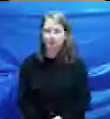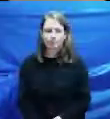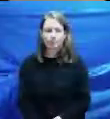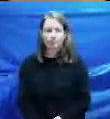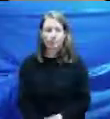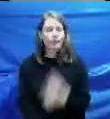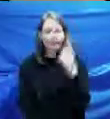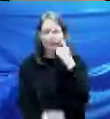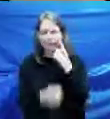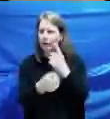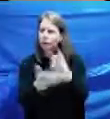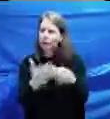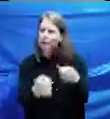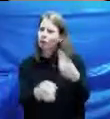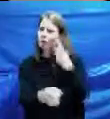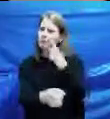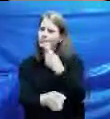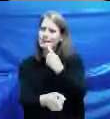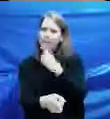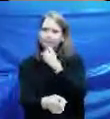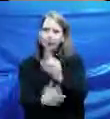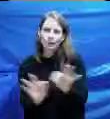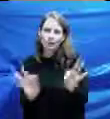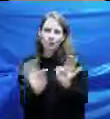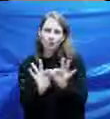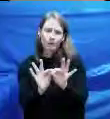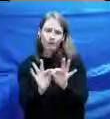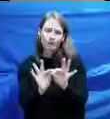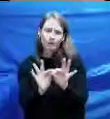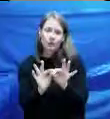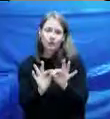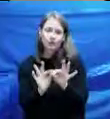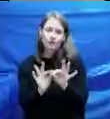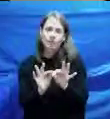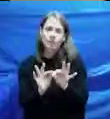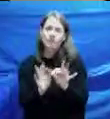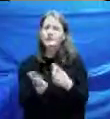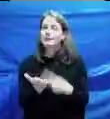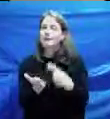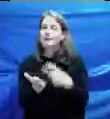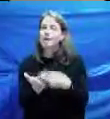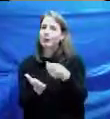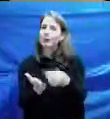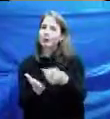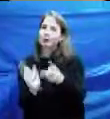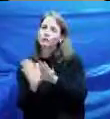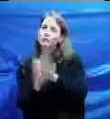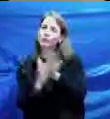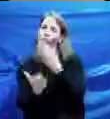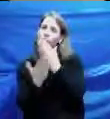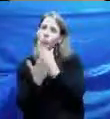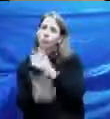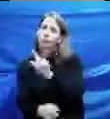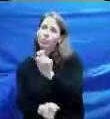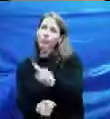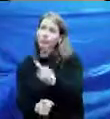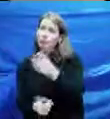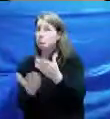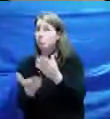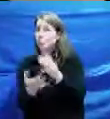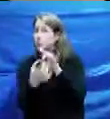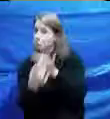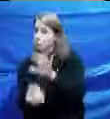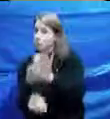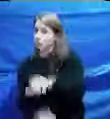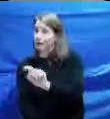question, I sometimes say text-dependent question, is a good question about that text that may not be a great question about every text. Yeah. One thing that happens